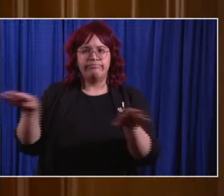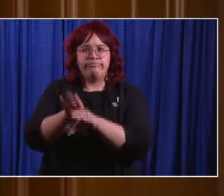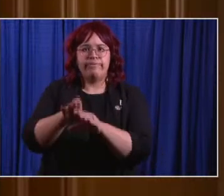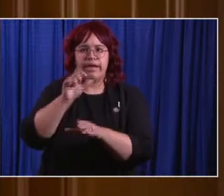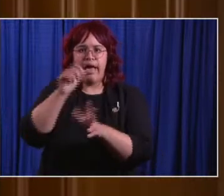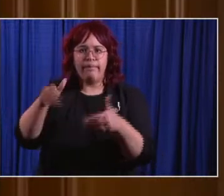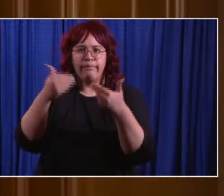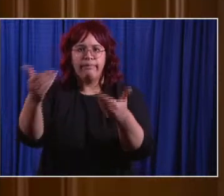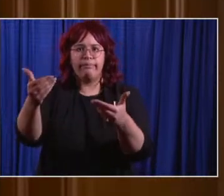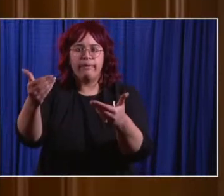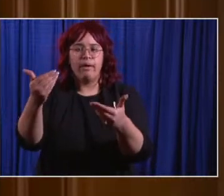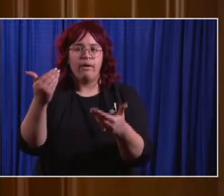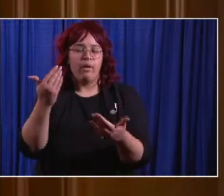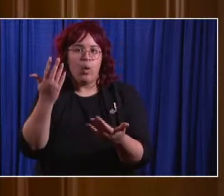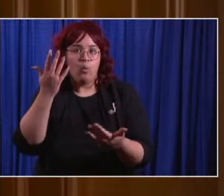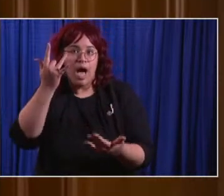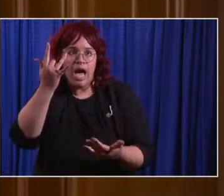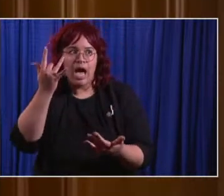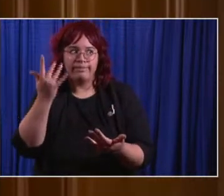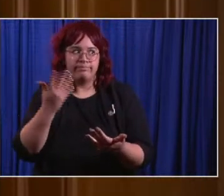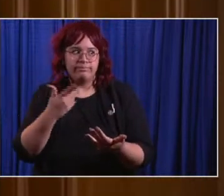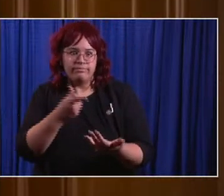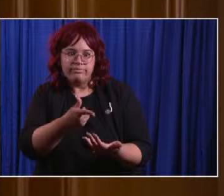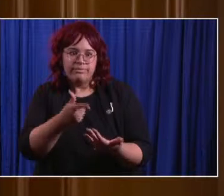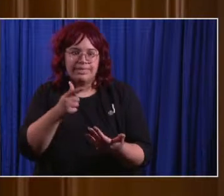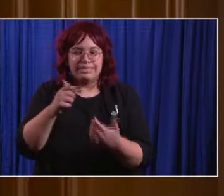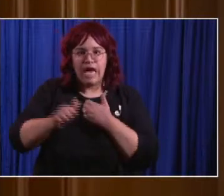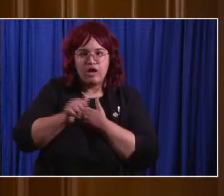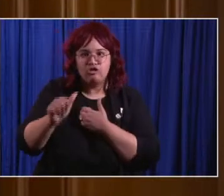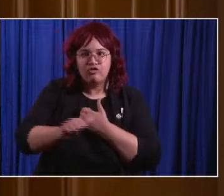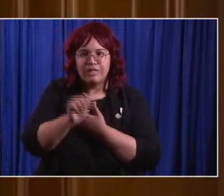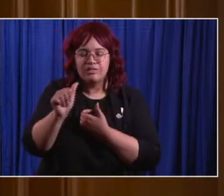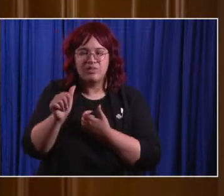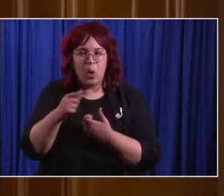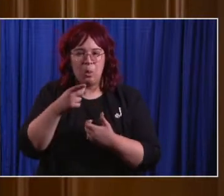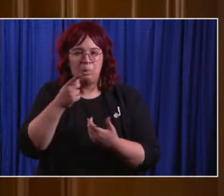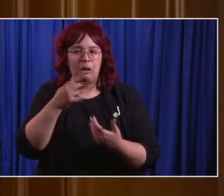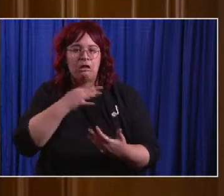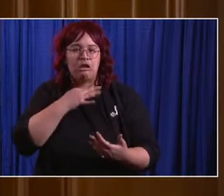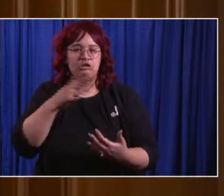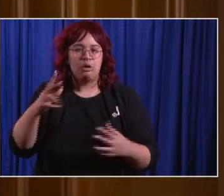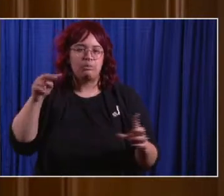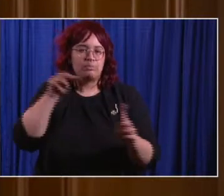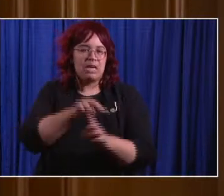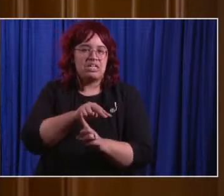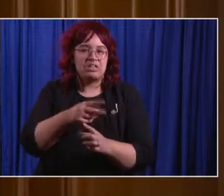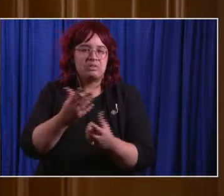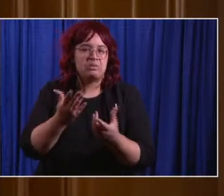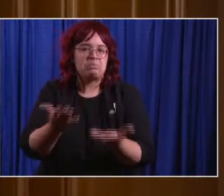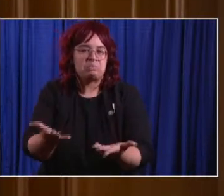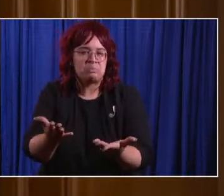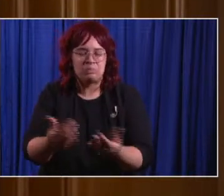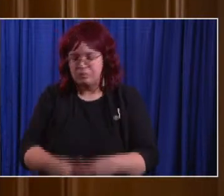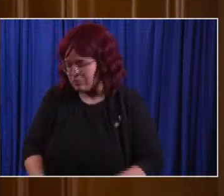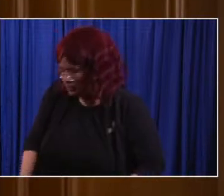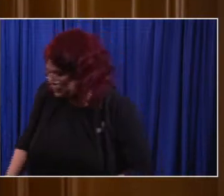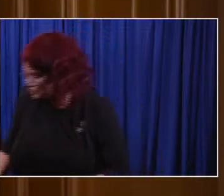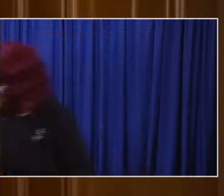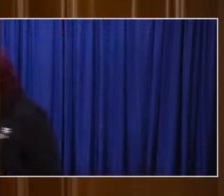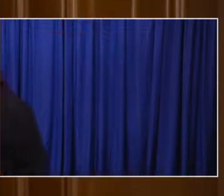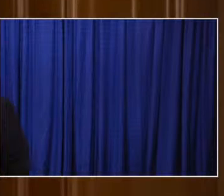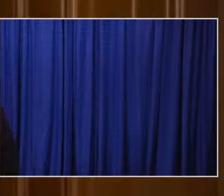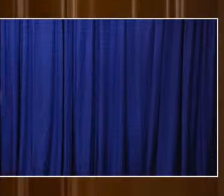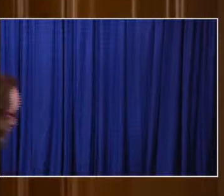Well, it's a good question. The NFL worked very closely with us. The Browns worked very closely with us. They set